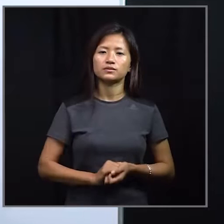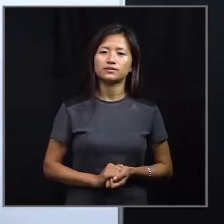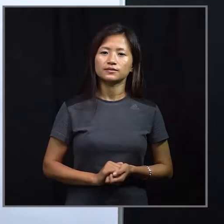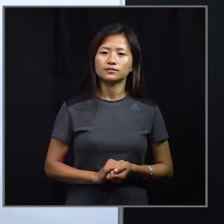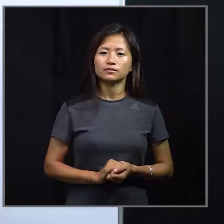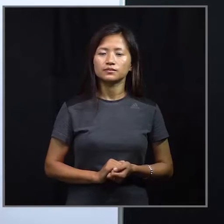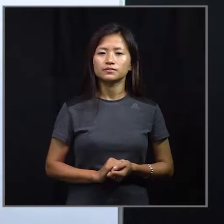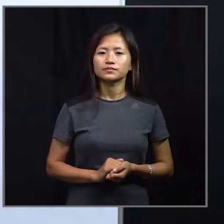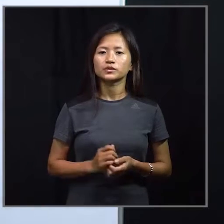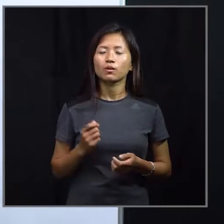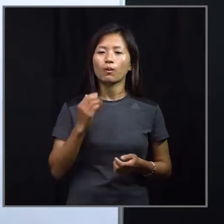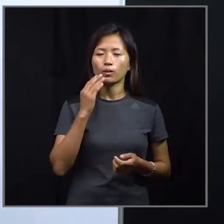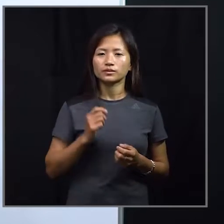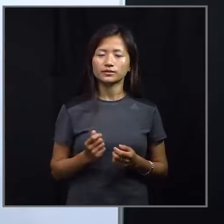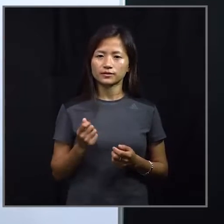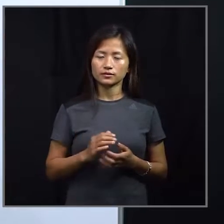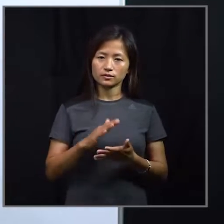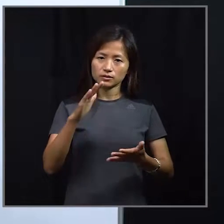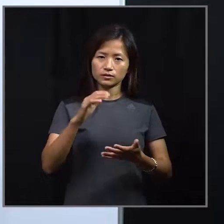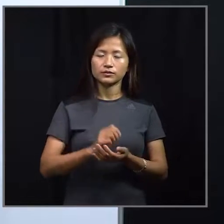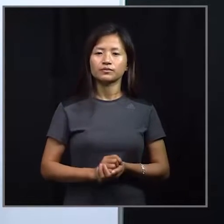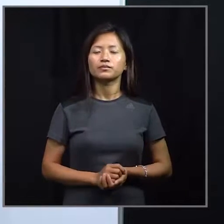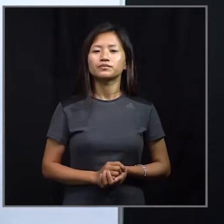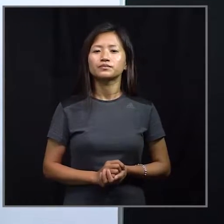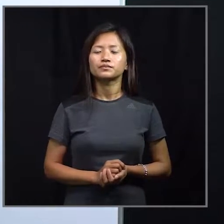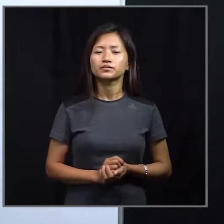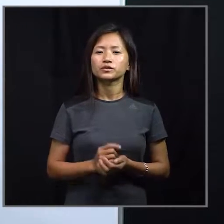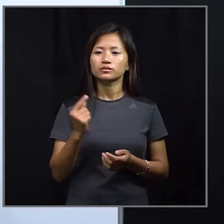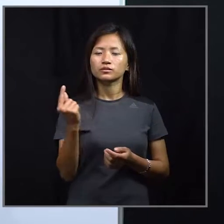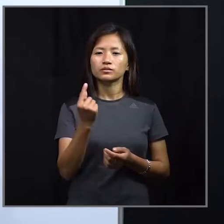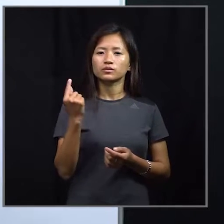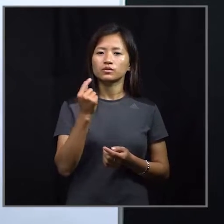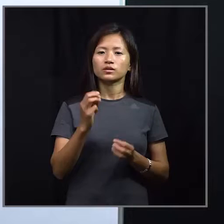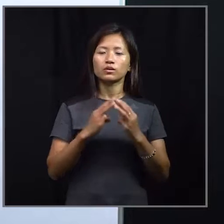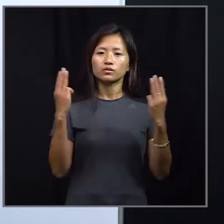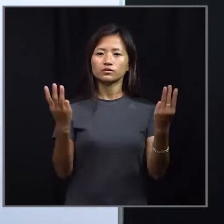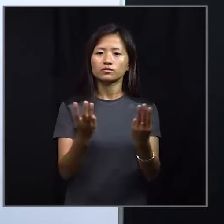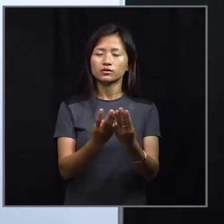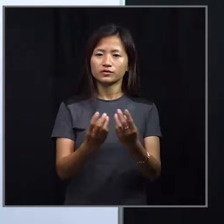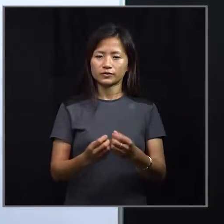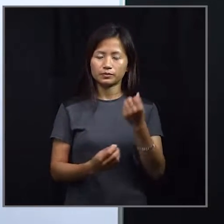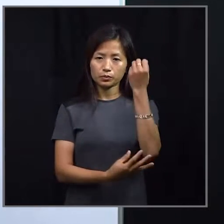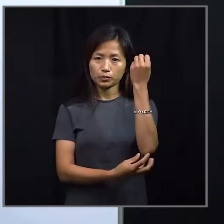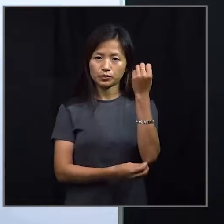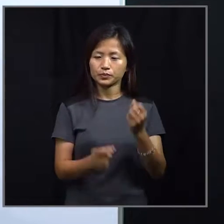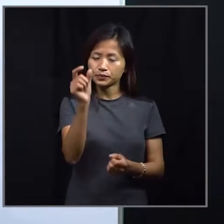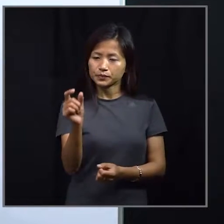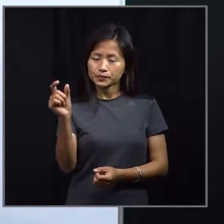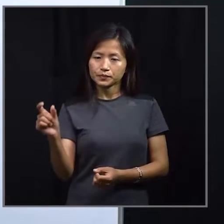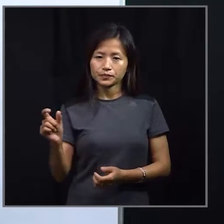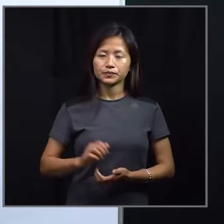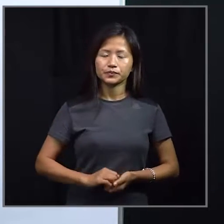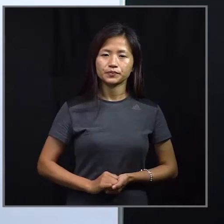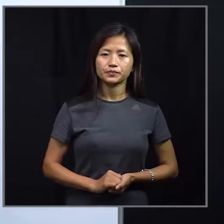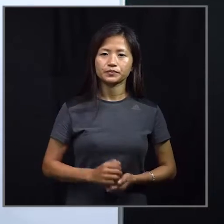when rich people are taxed more, those taxation money will be used for the welfare of the poor people. Government is trying to